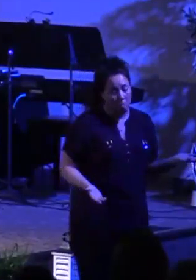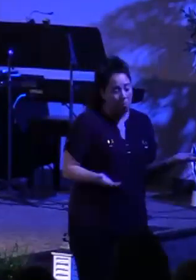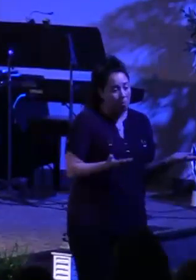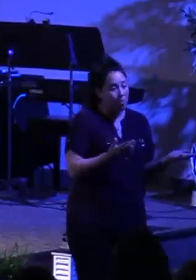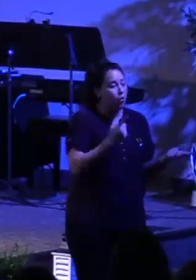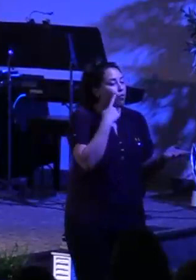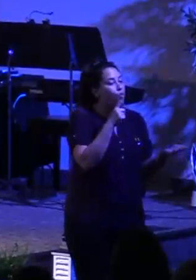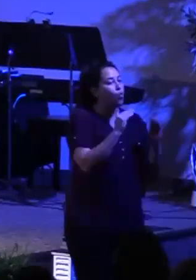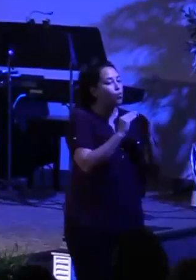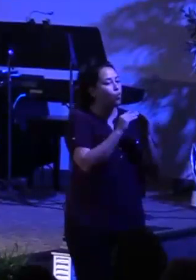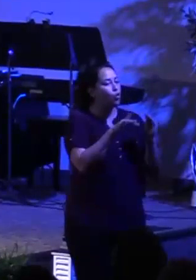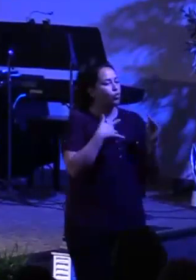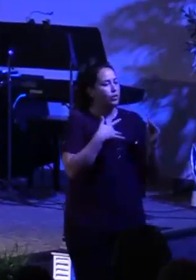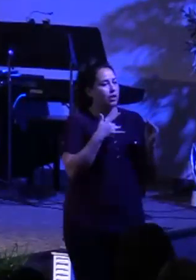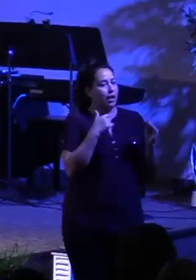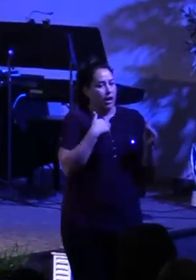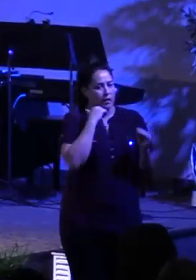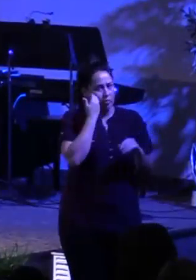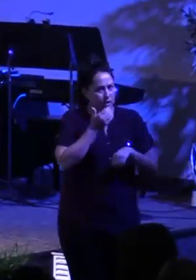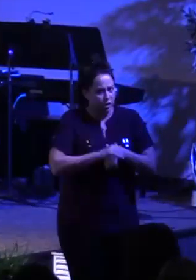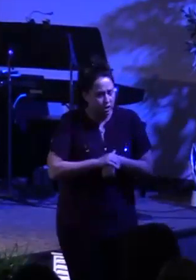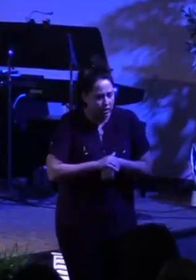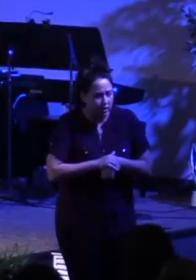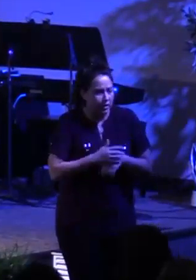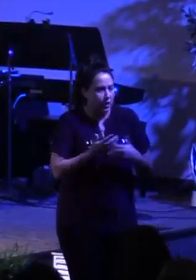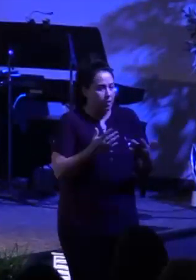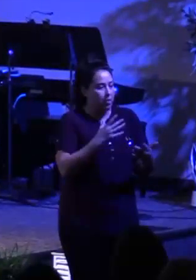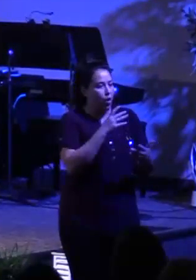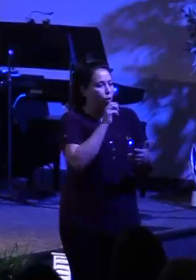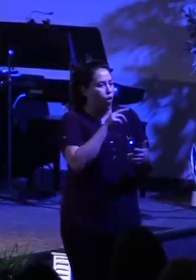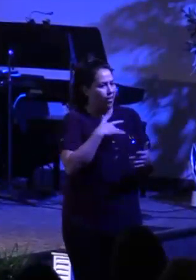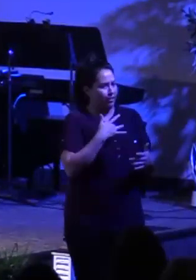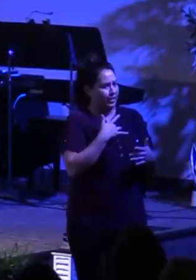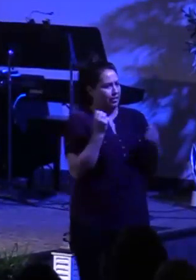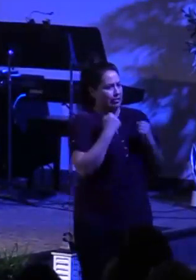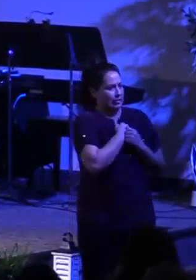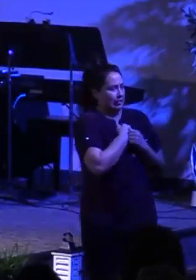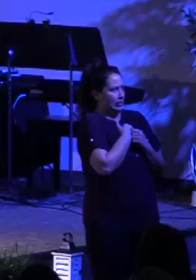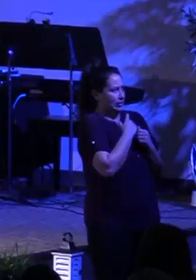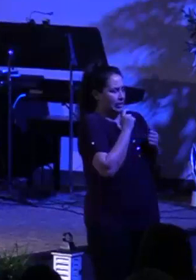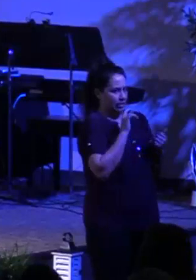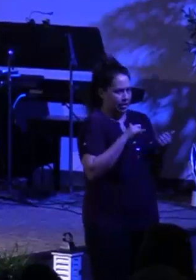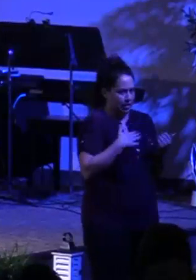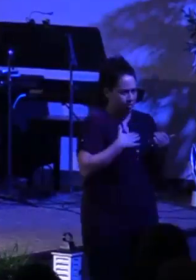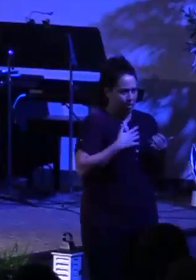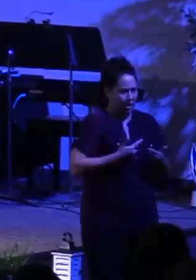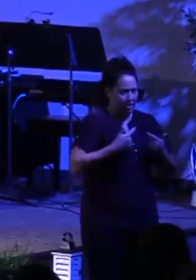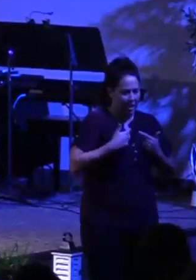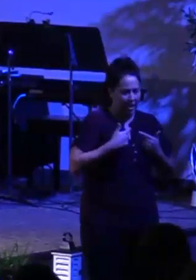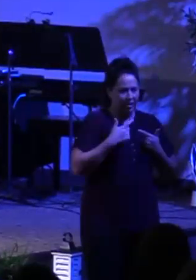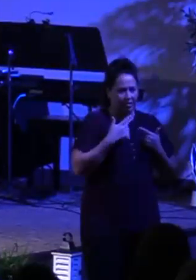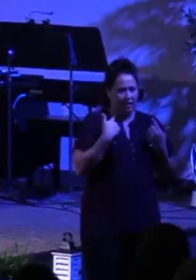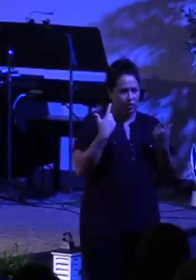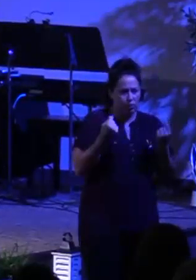To being ashamed, perhaps, and really insecure about your own walk, your own journey,